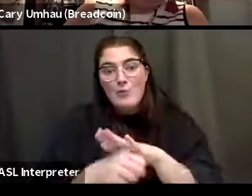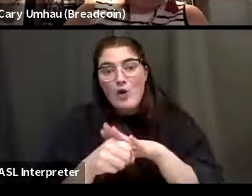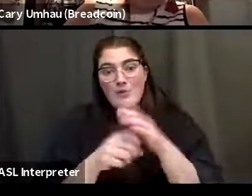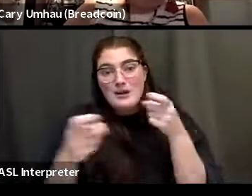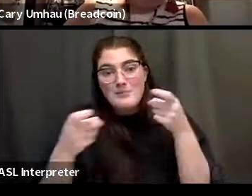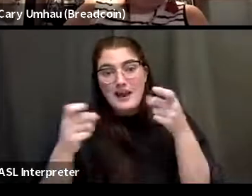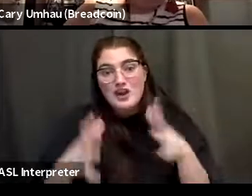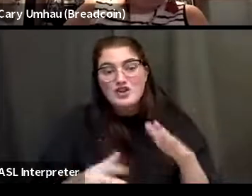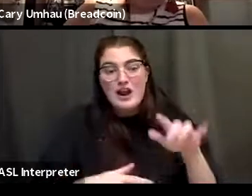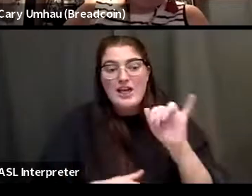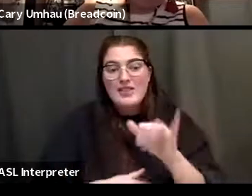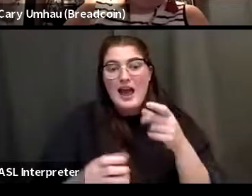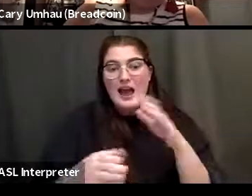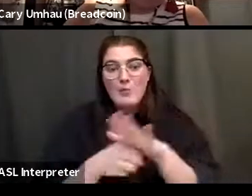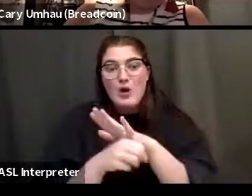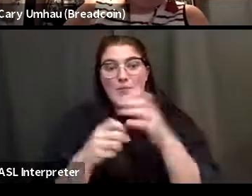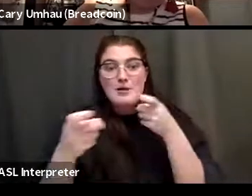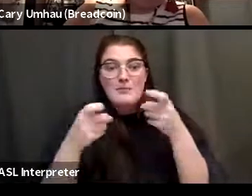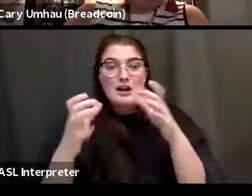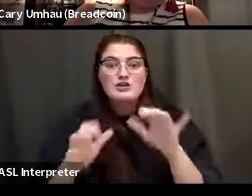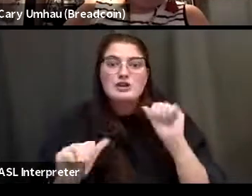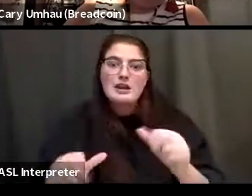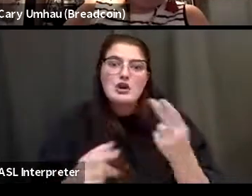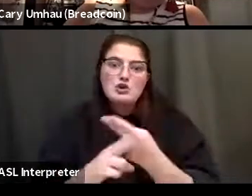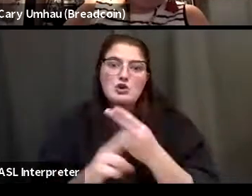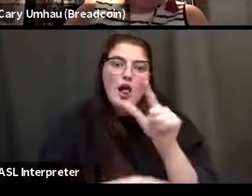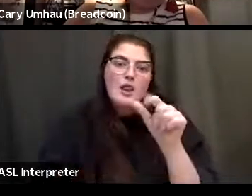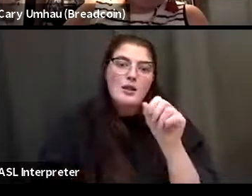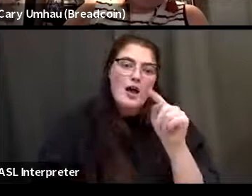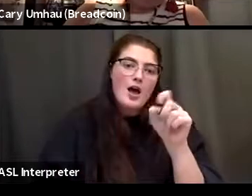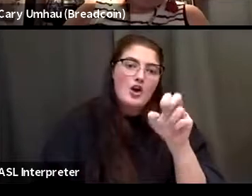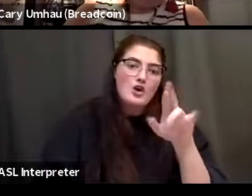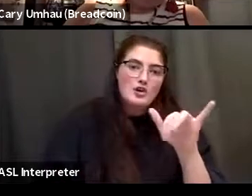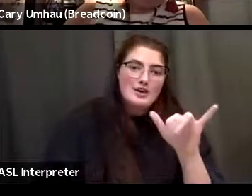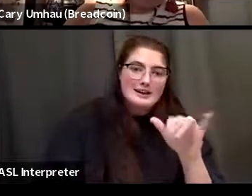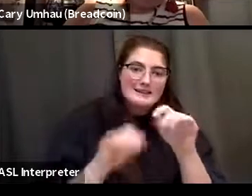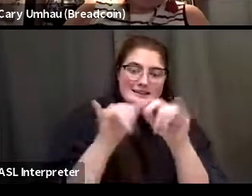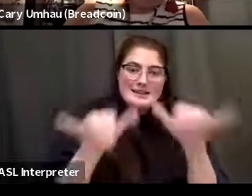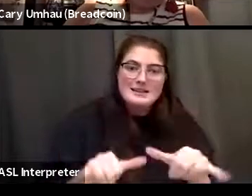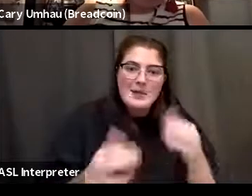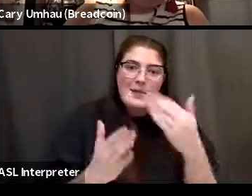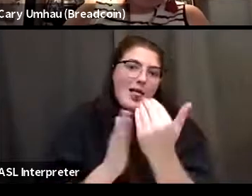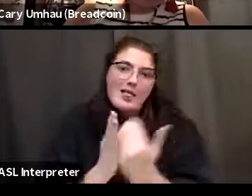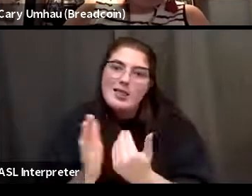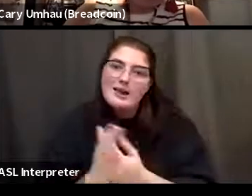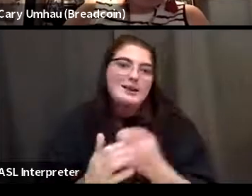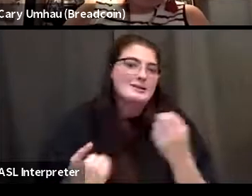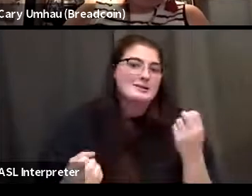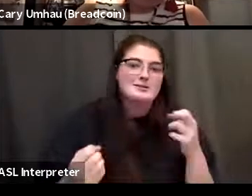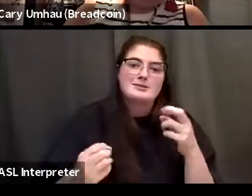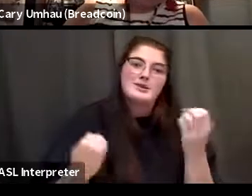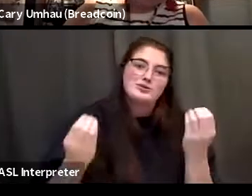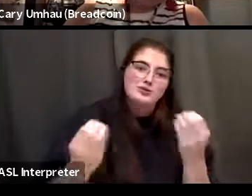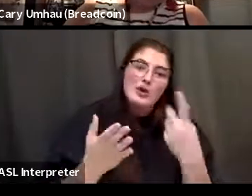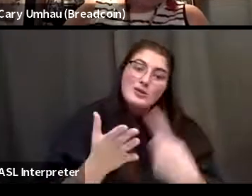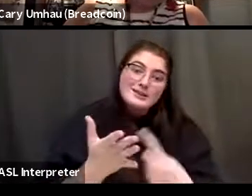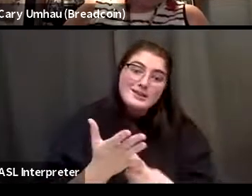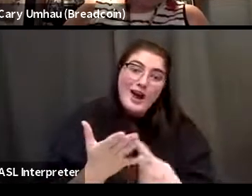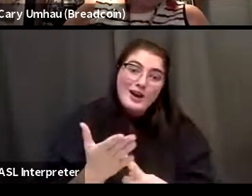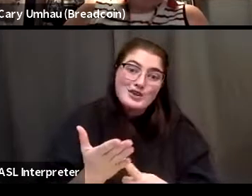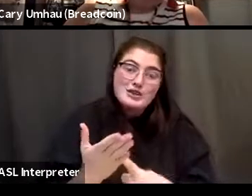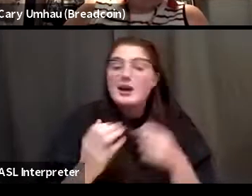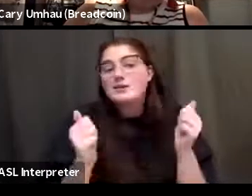property manager can use a lottery system. That property manager could use a list. And so in discussions